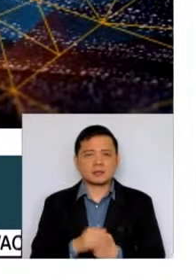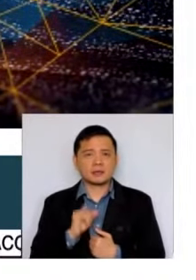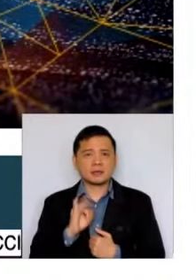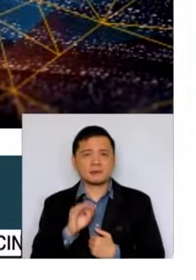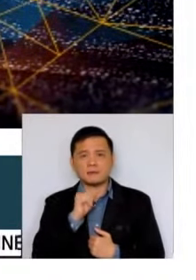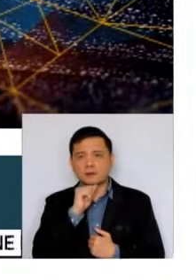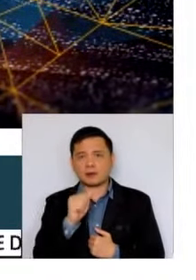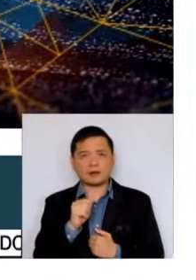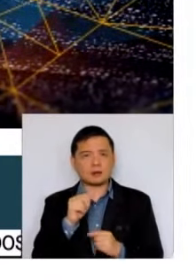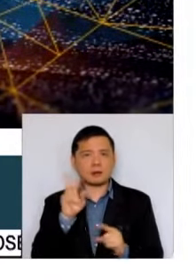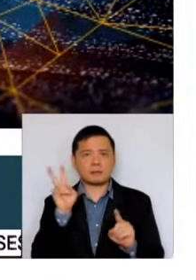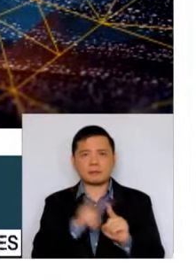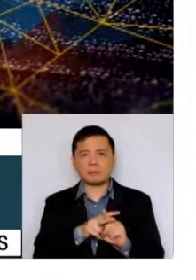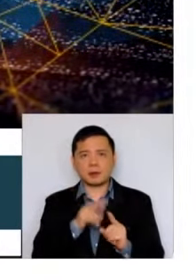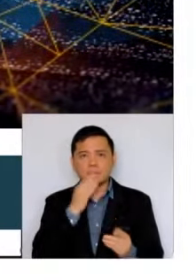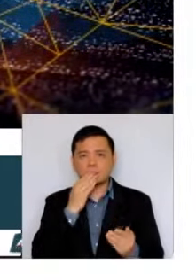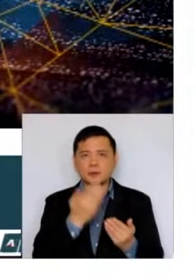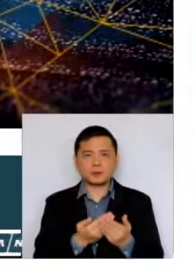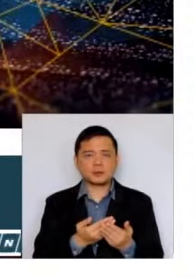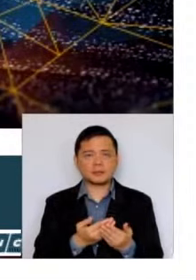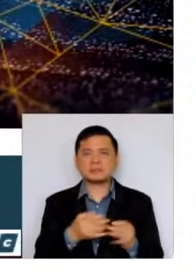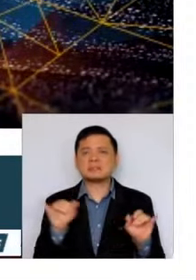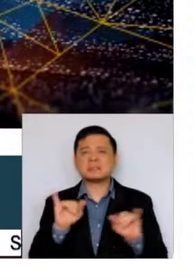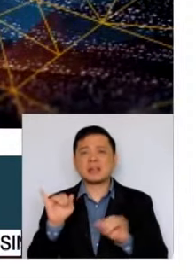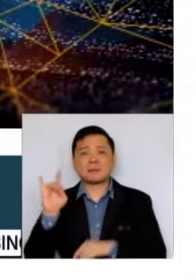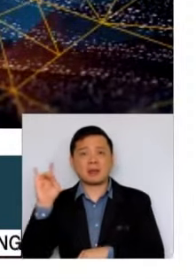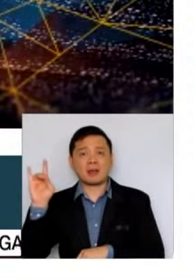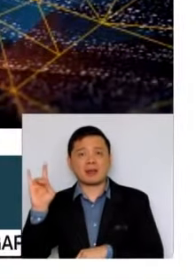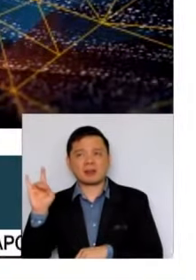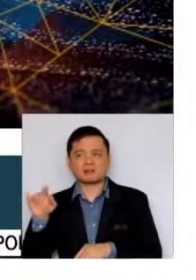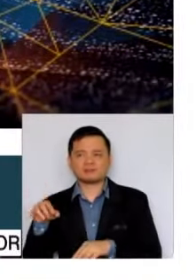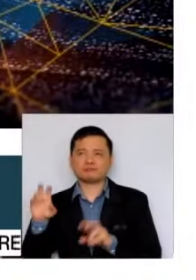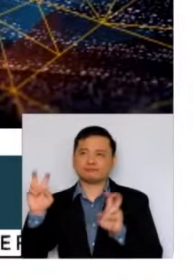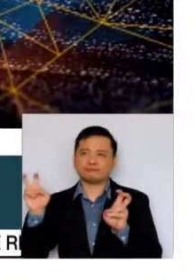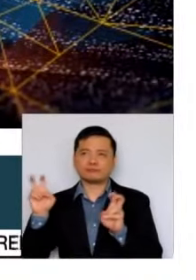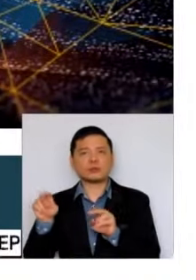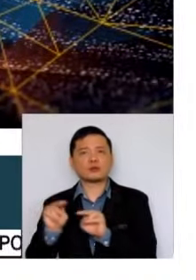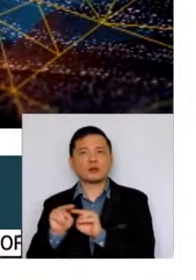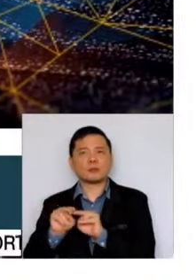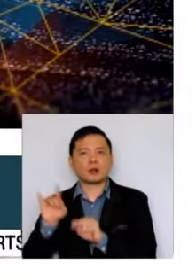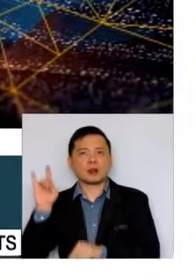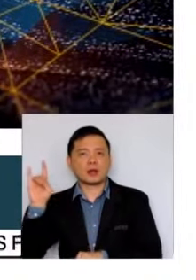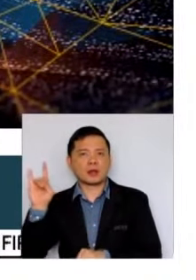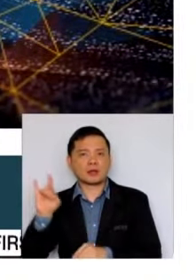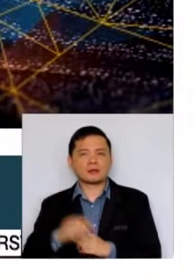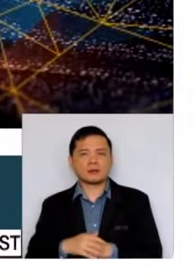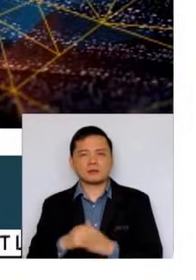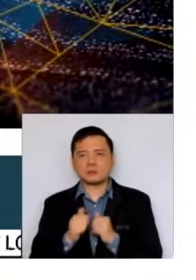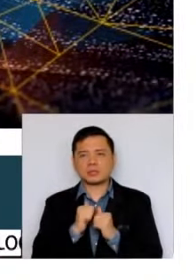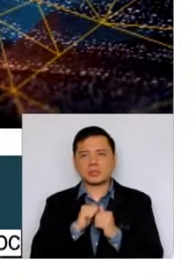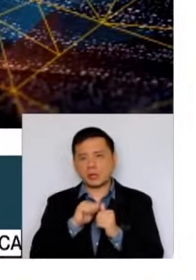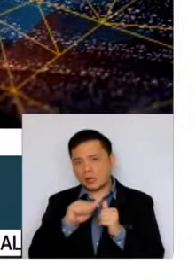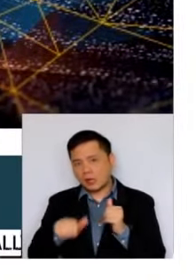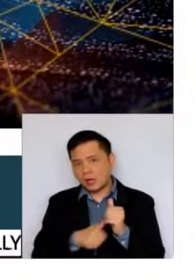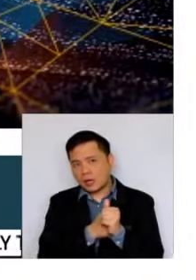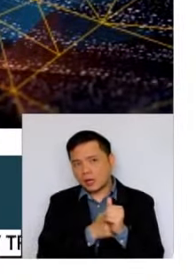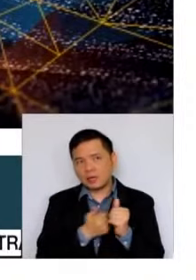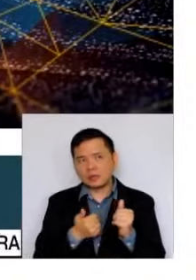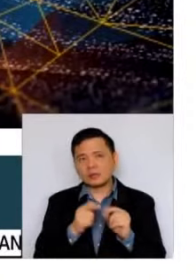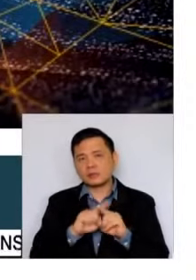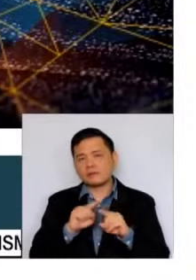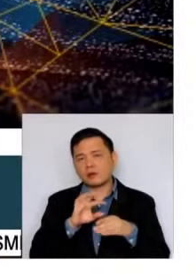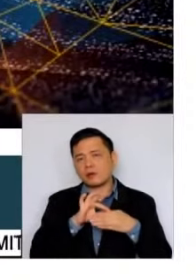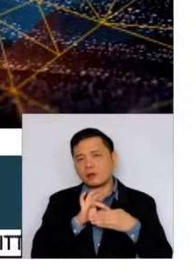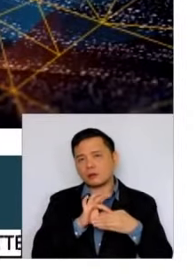executed like a normal ad and sort of hidden behind content or